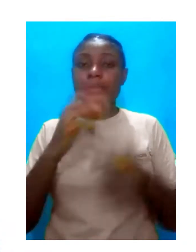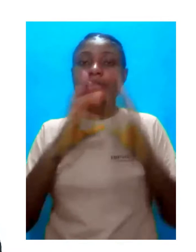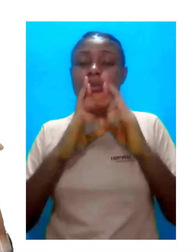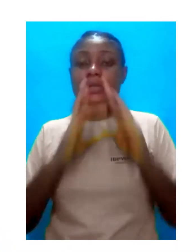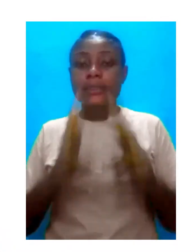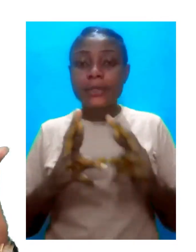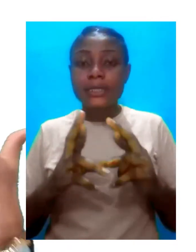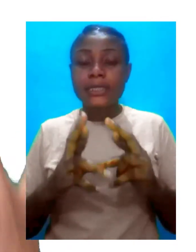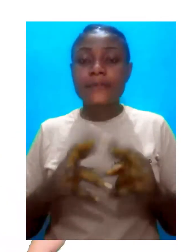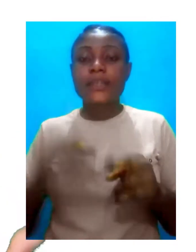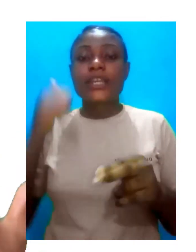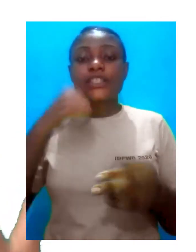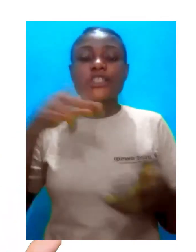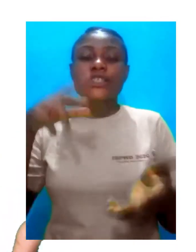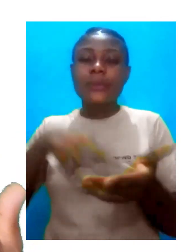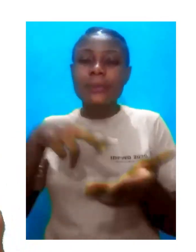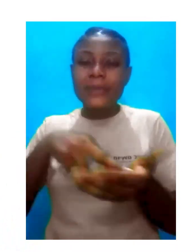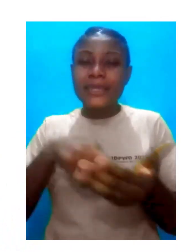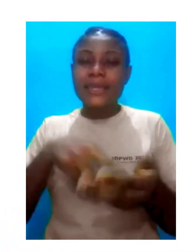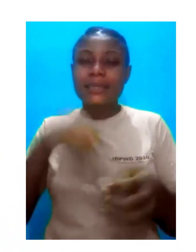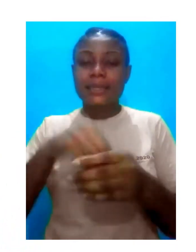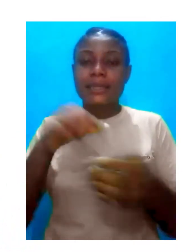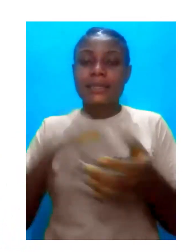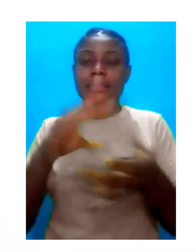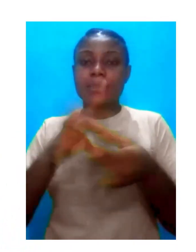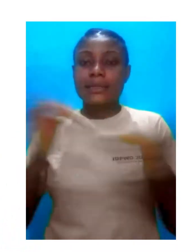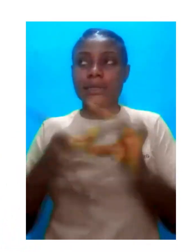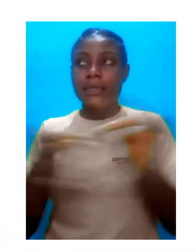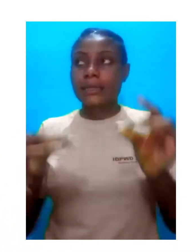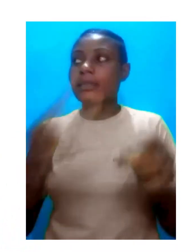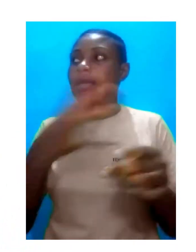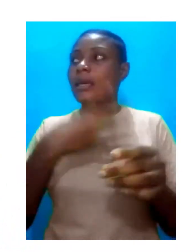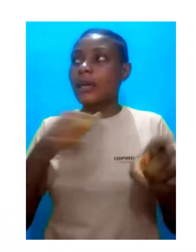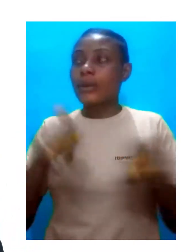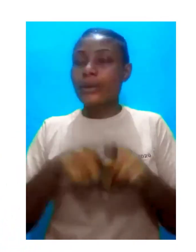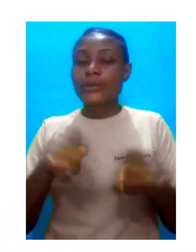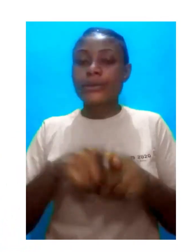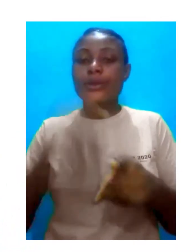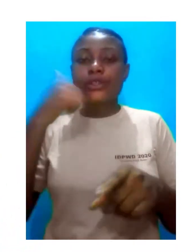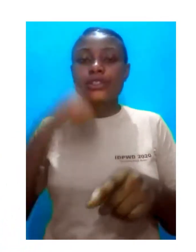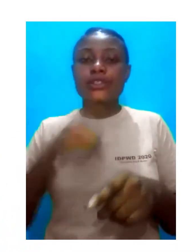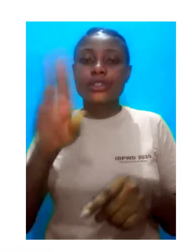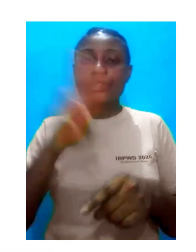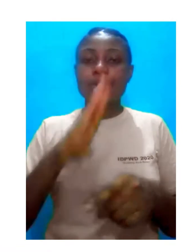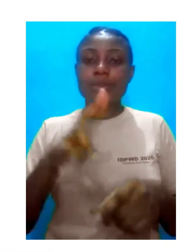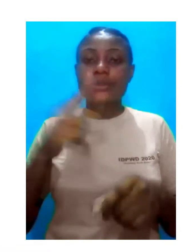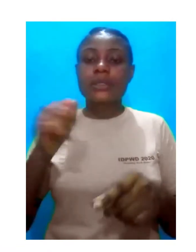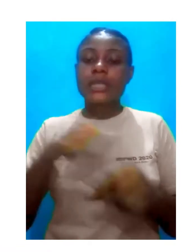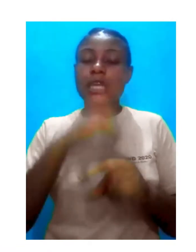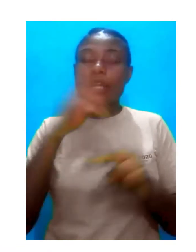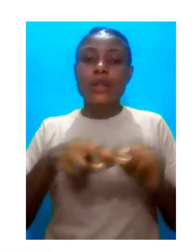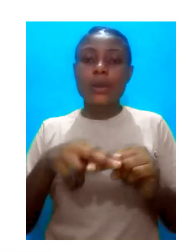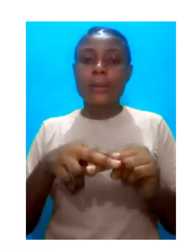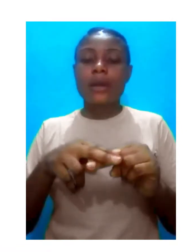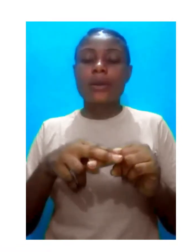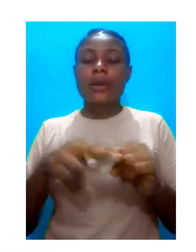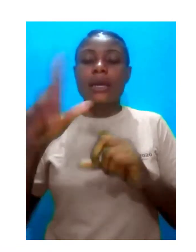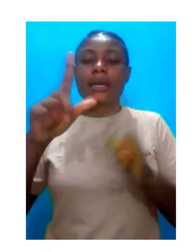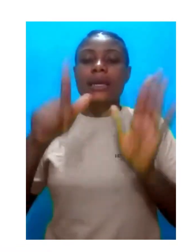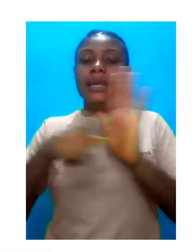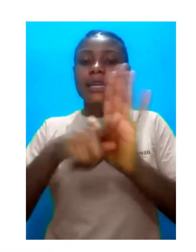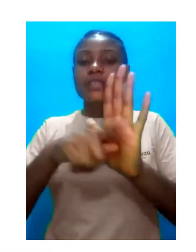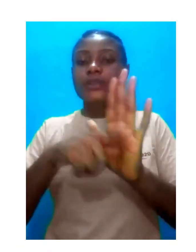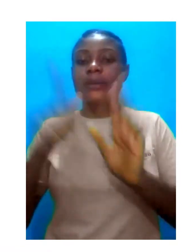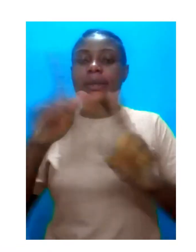for eyes not responsive. She repeated it in this segment, and she used